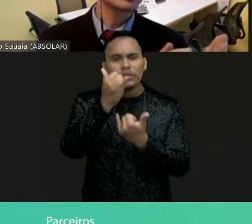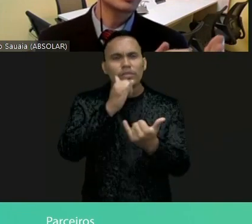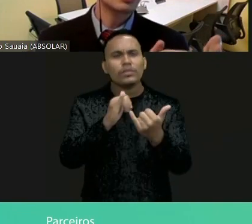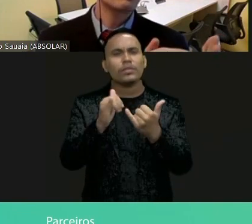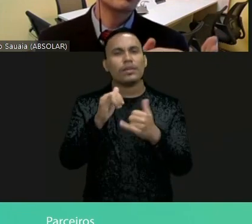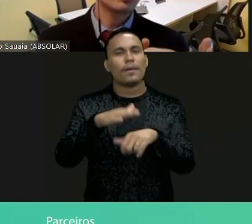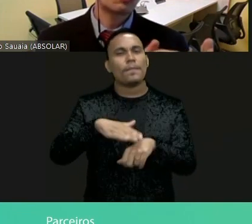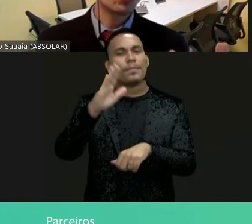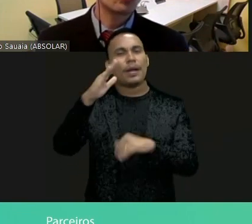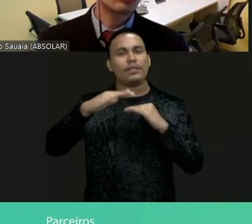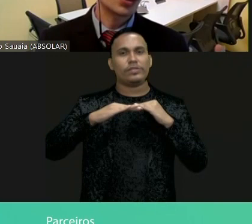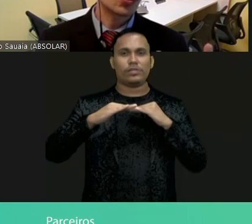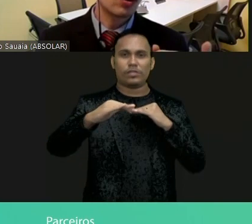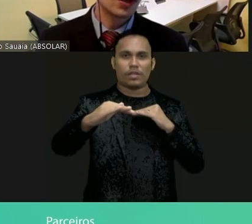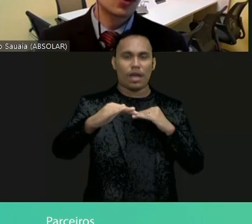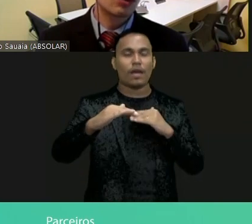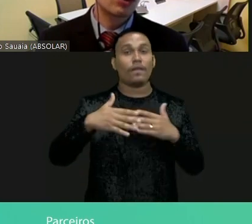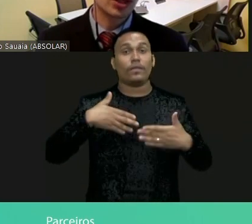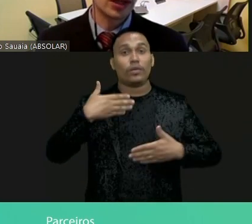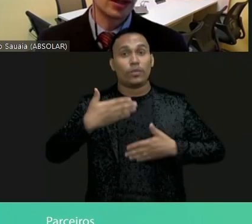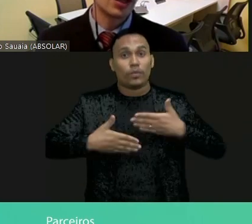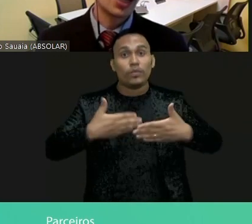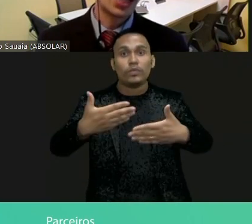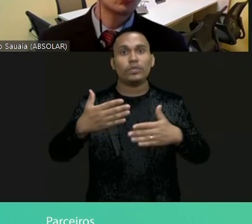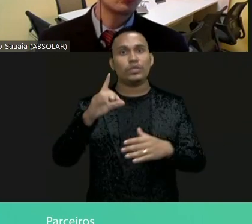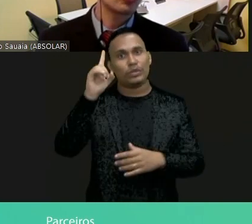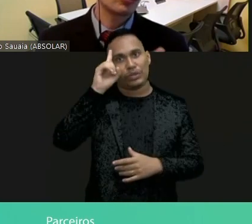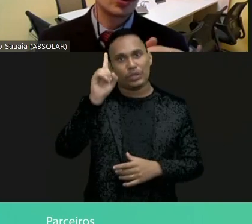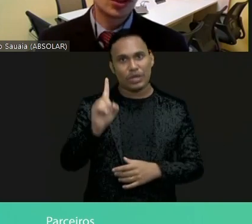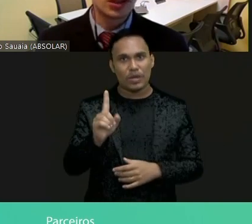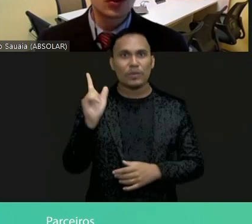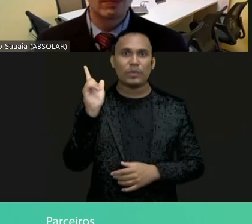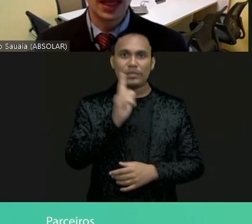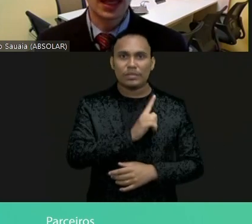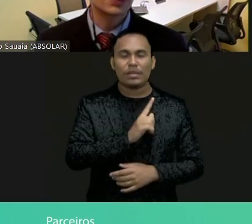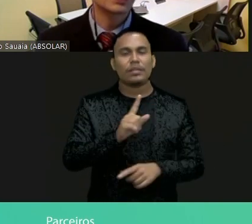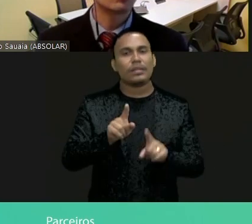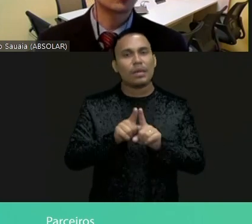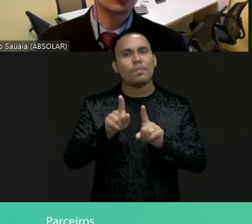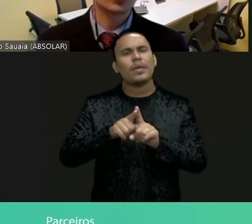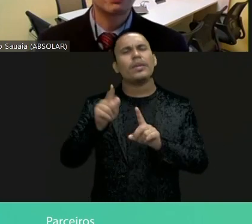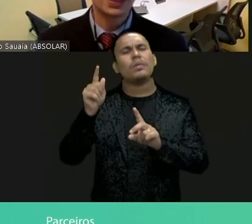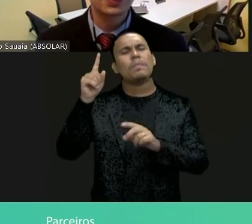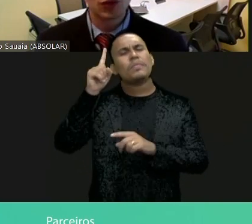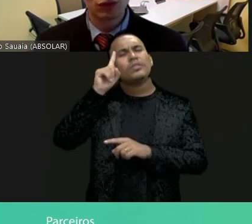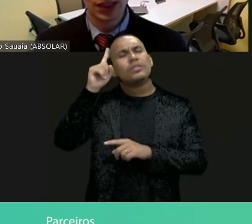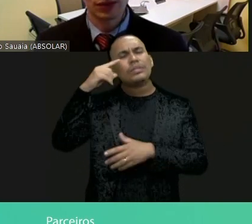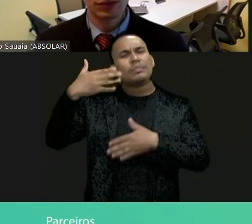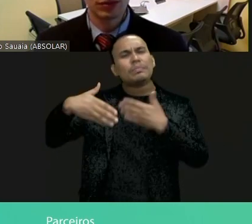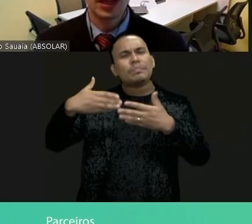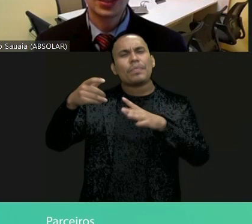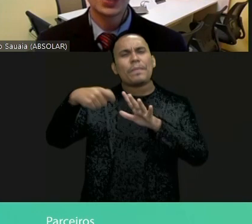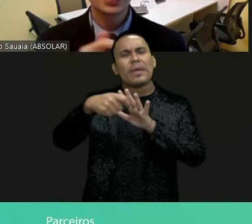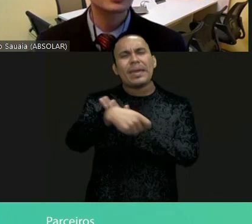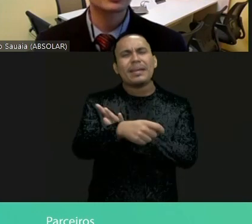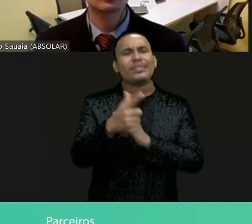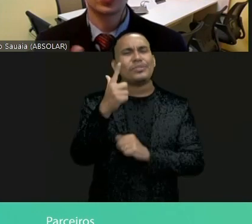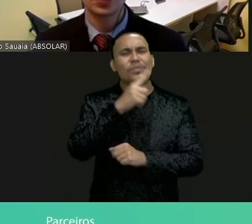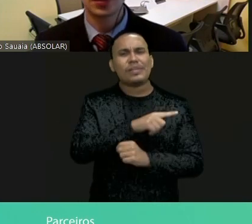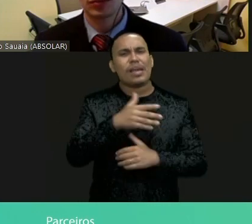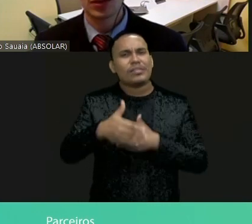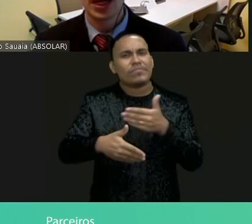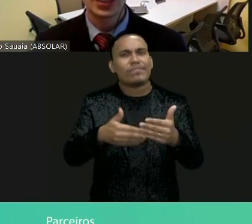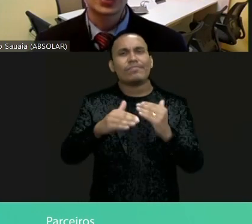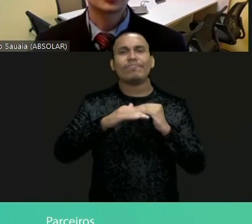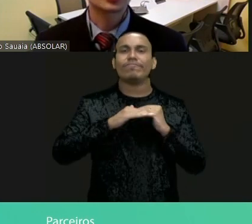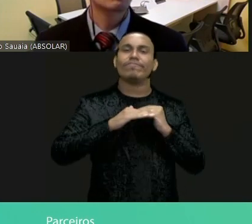power that's more stable during the day, or the months, during the